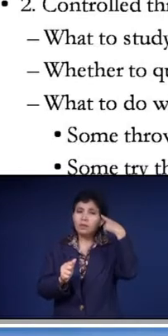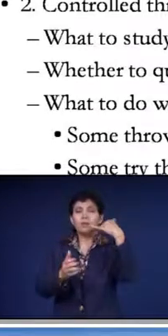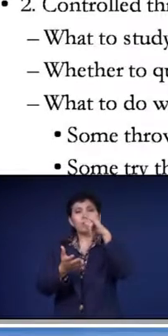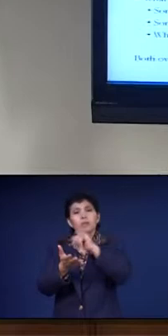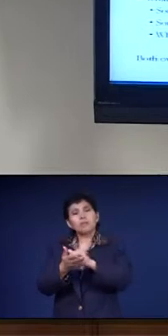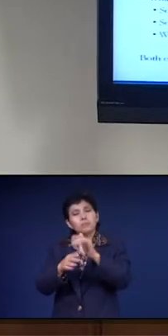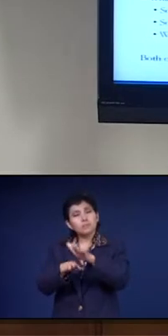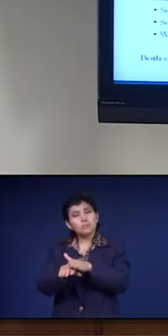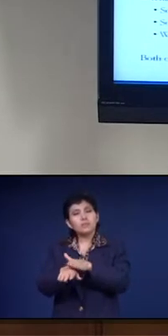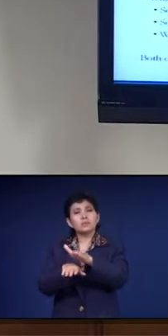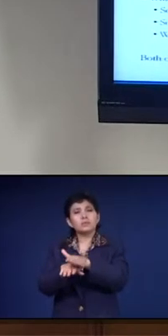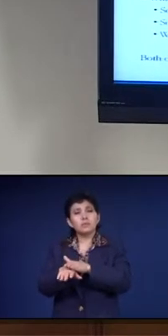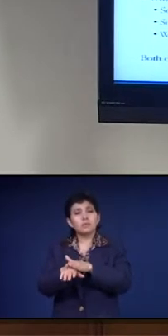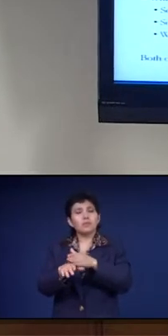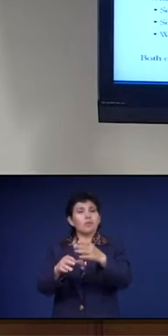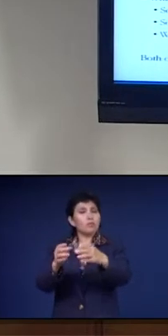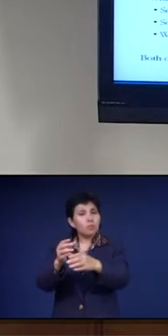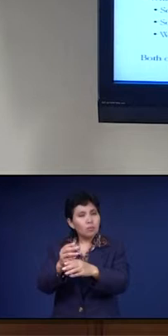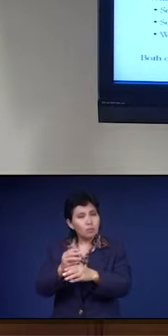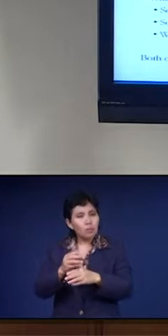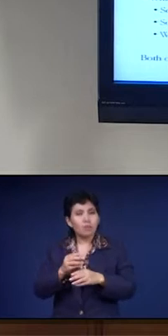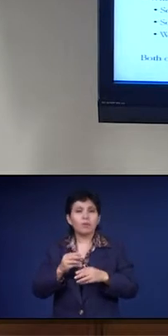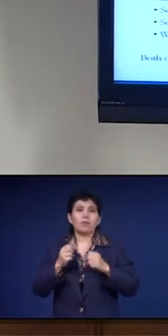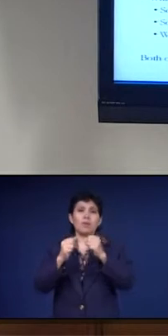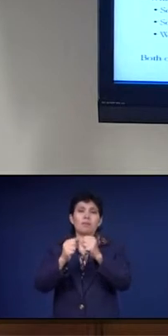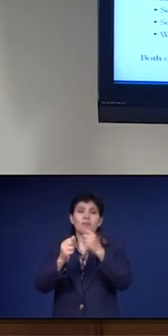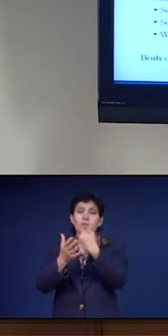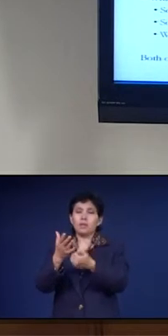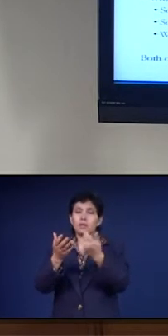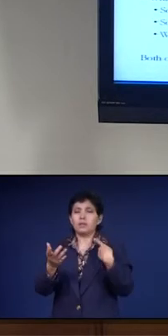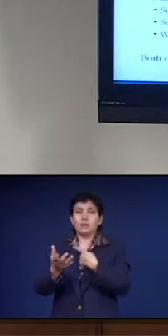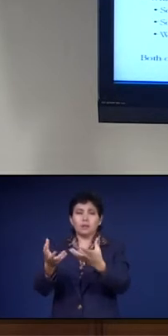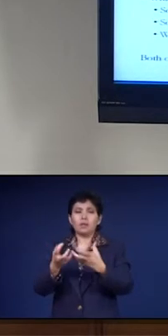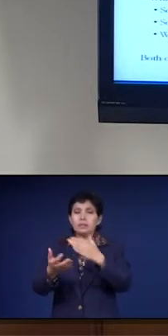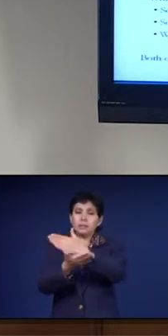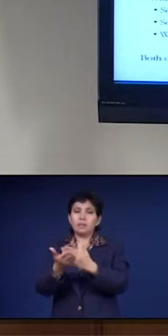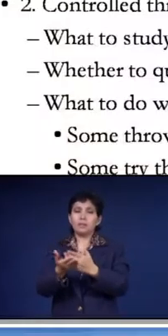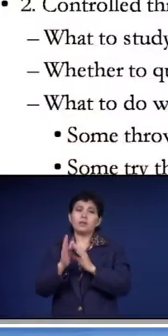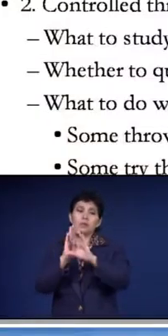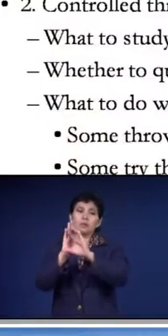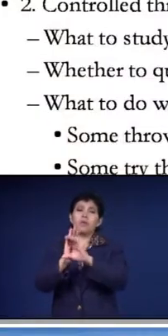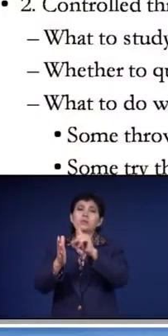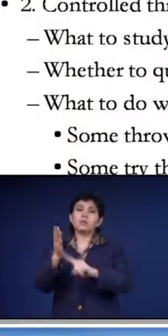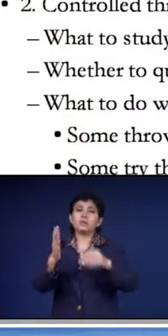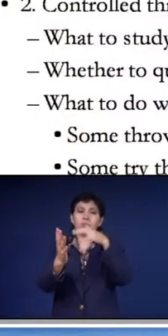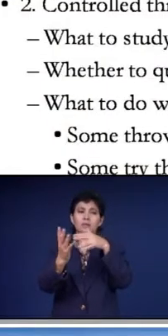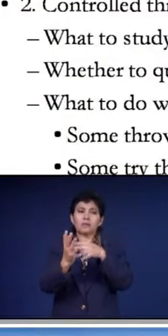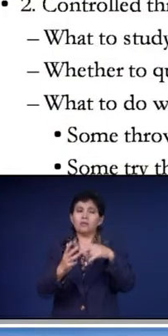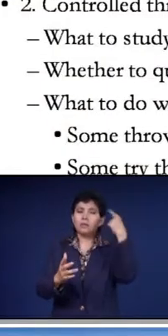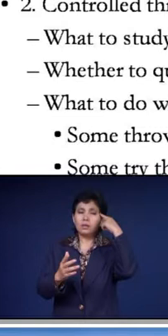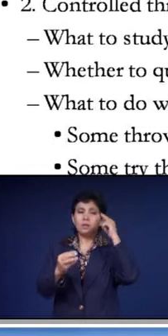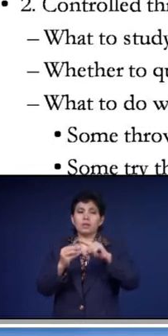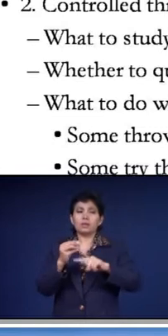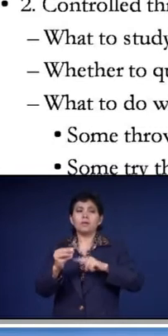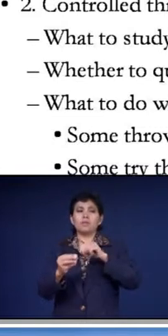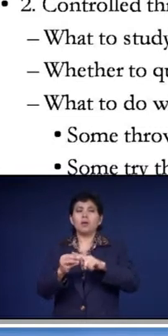it slowly in order to get the results that we want. Some examples are what to study. We will be thinking for